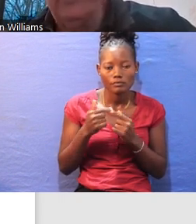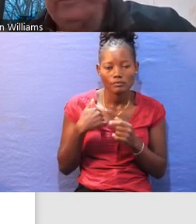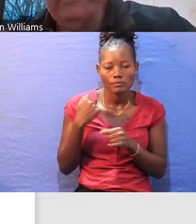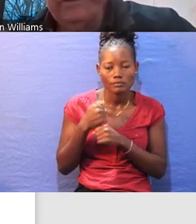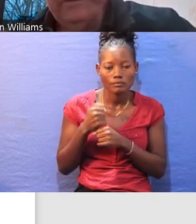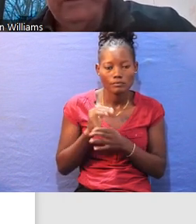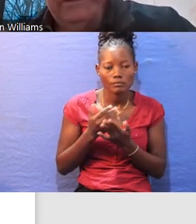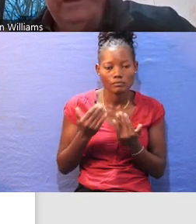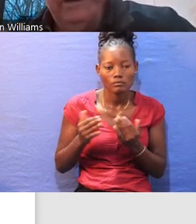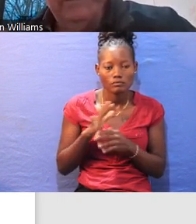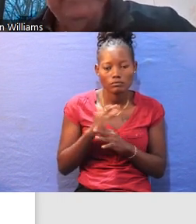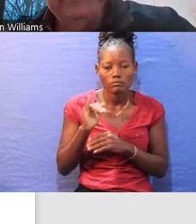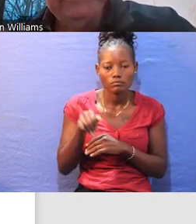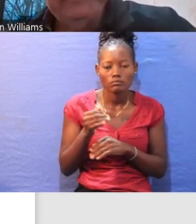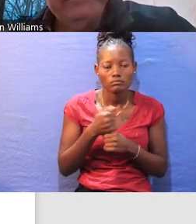useless motion.